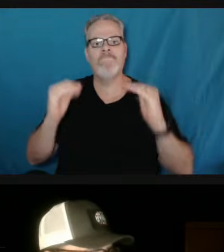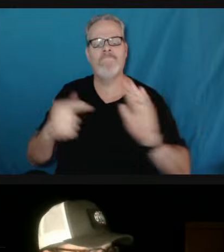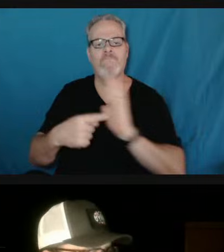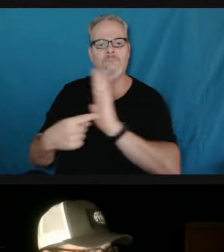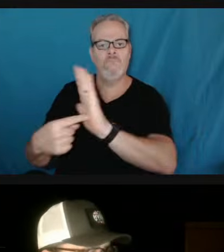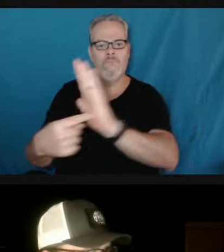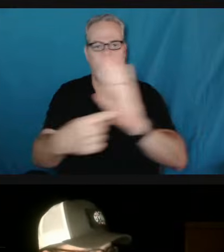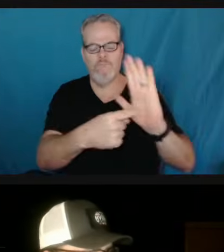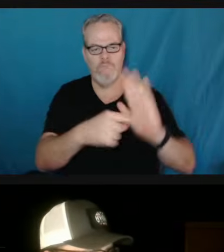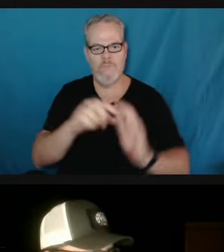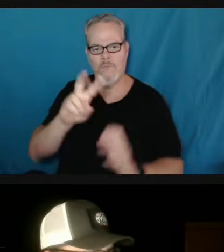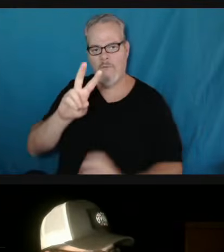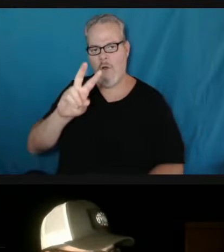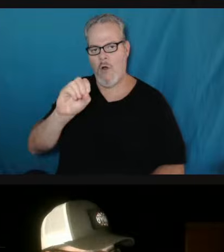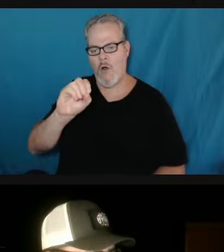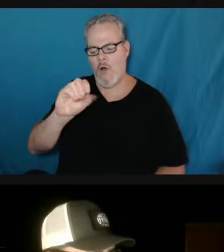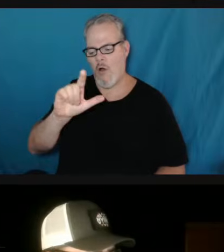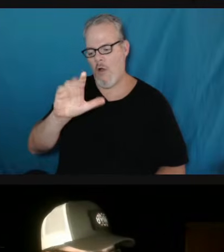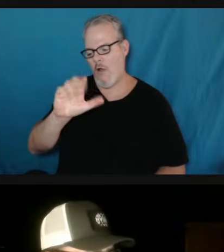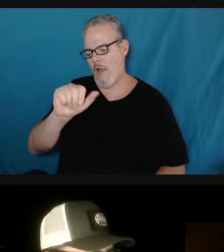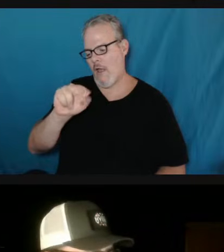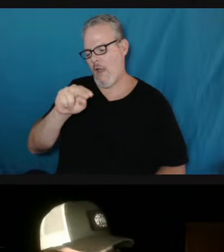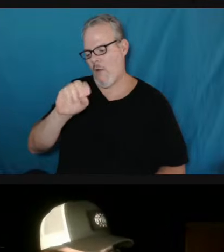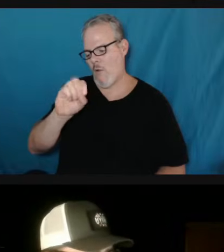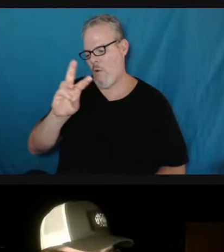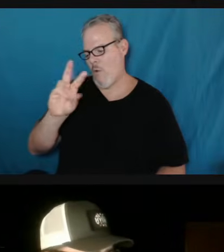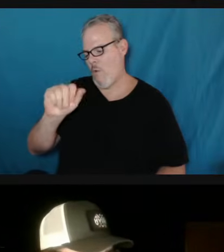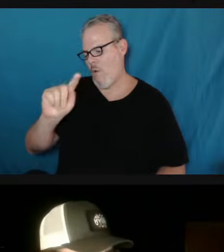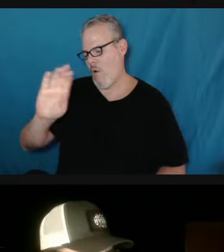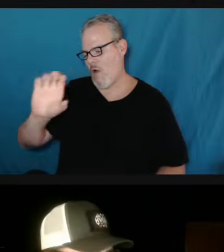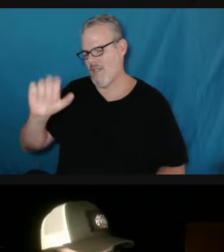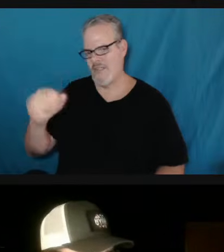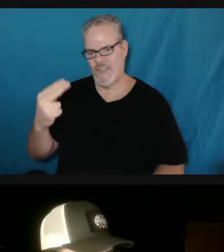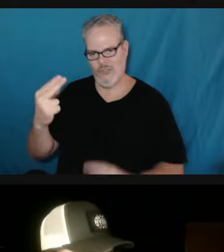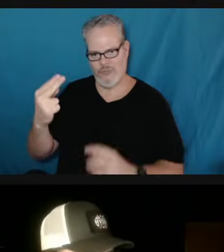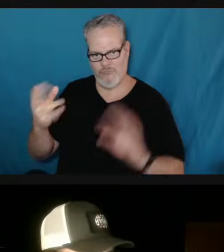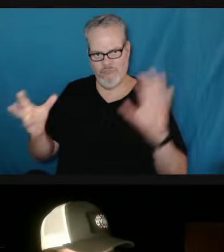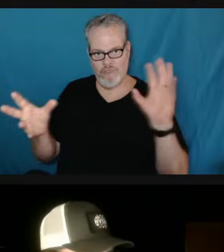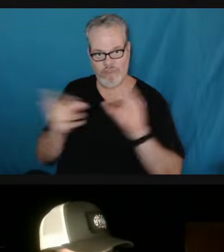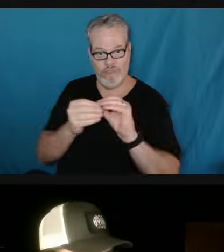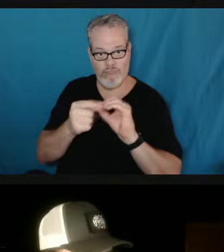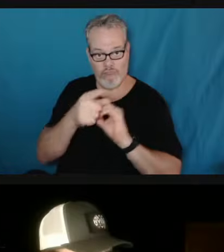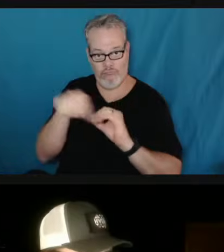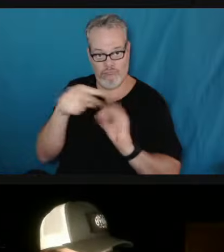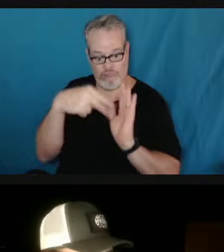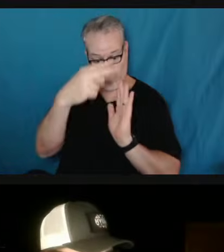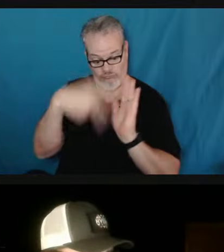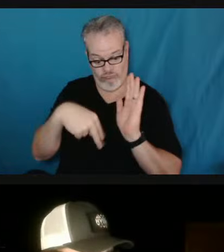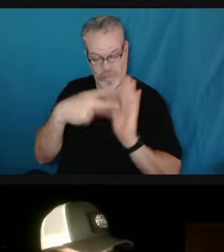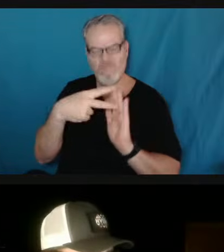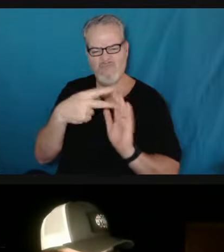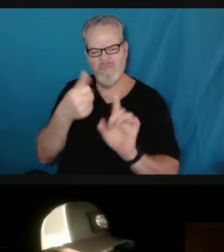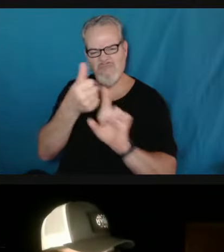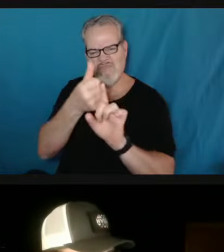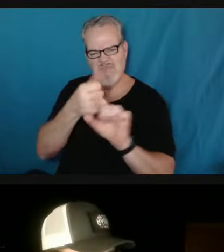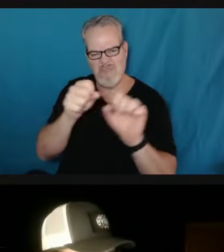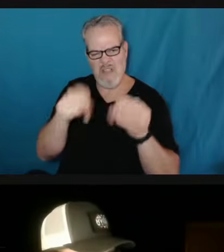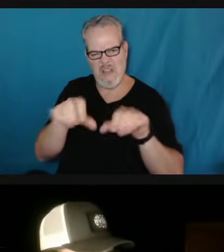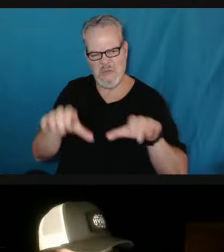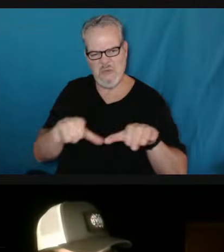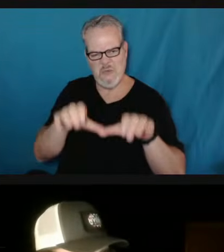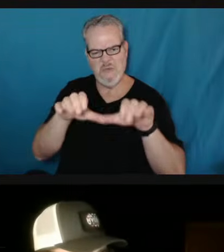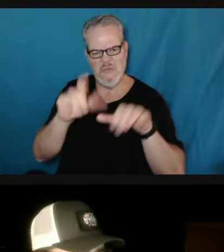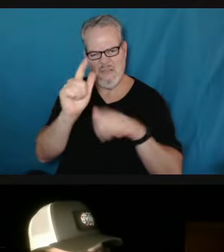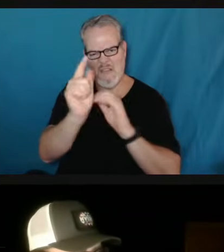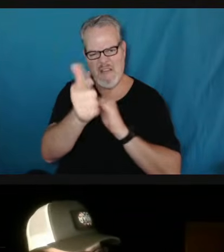for the week, which you can read in more detail at your own pace on our various channels. But